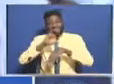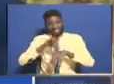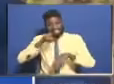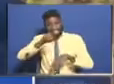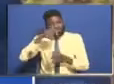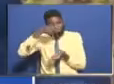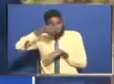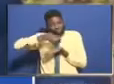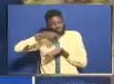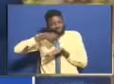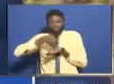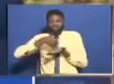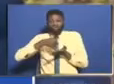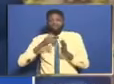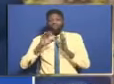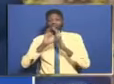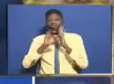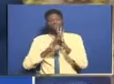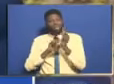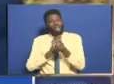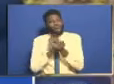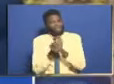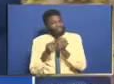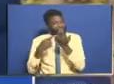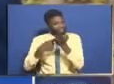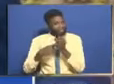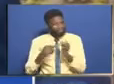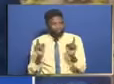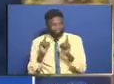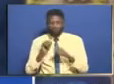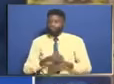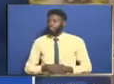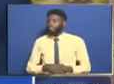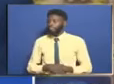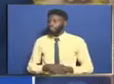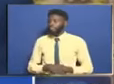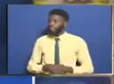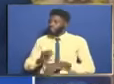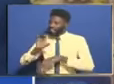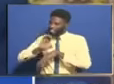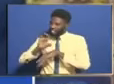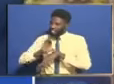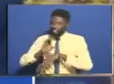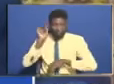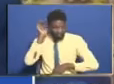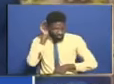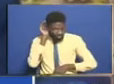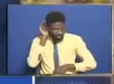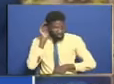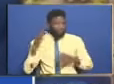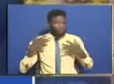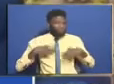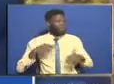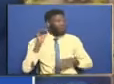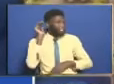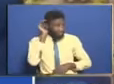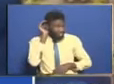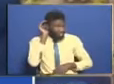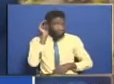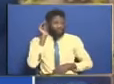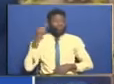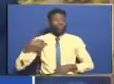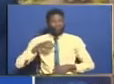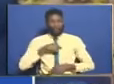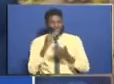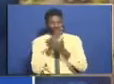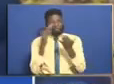debate. Listen to the church and listen to the one inch. We have something to say. If we are saying,